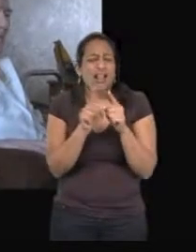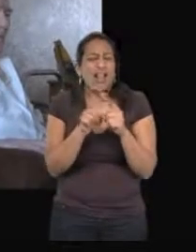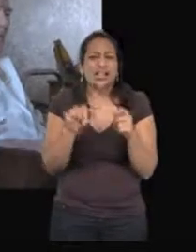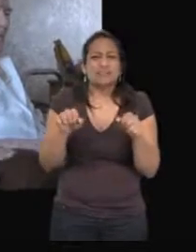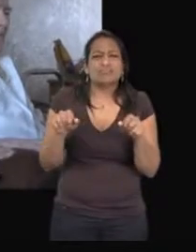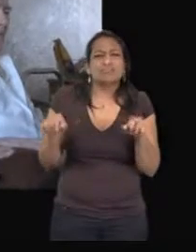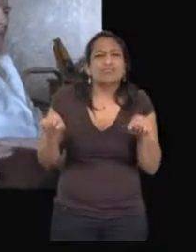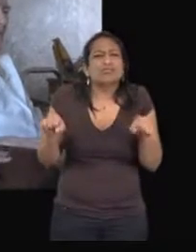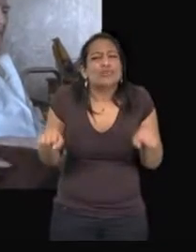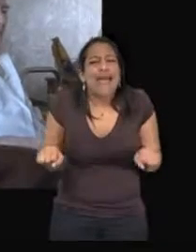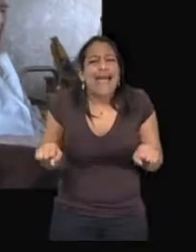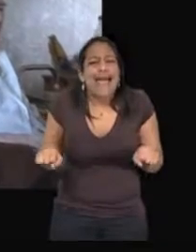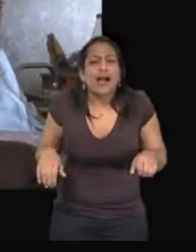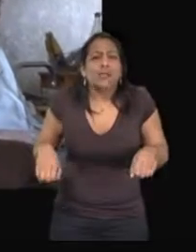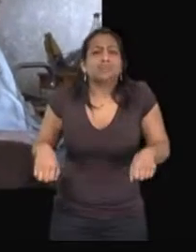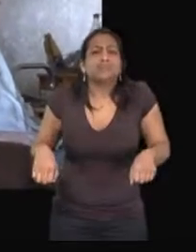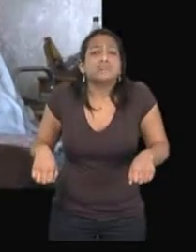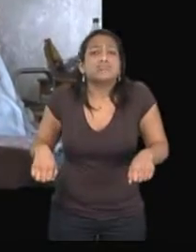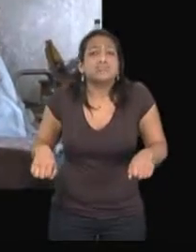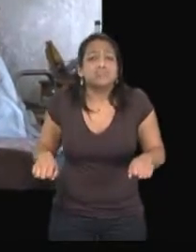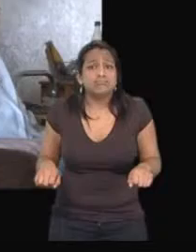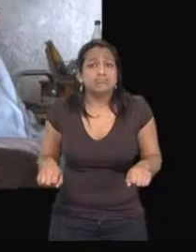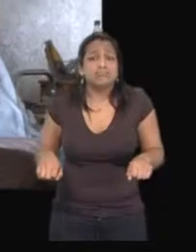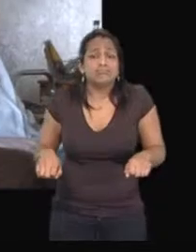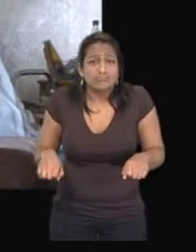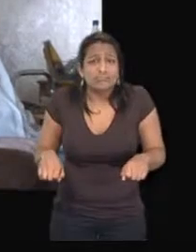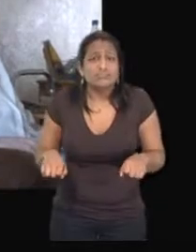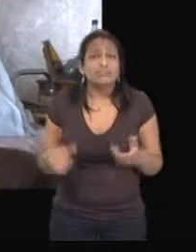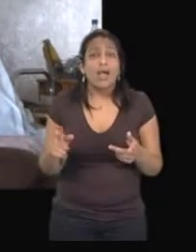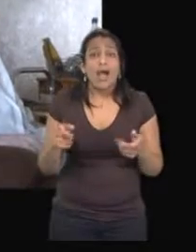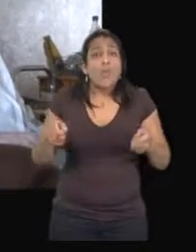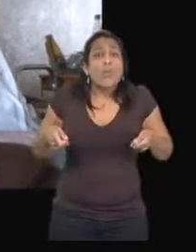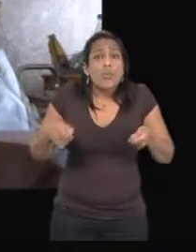needed, like this chair, recliner chair, the